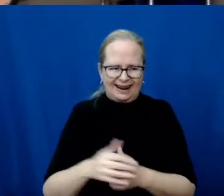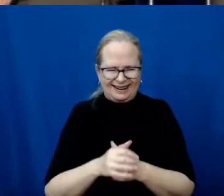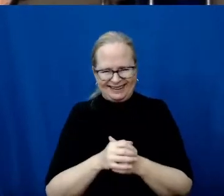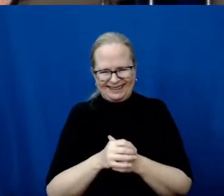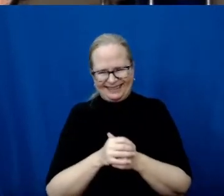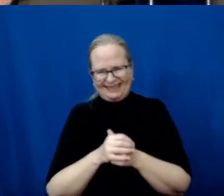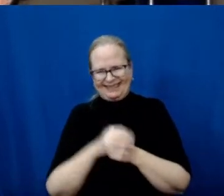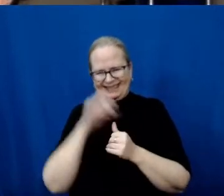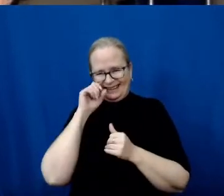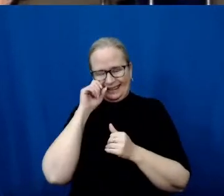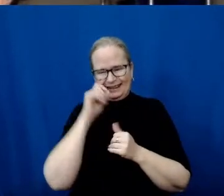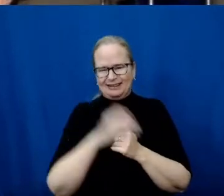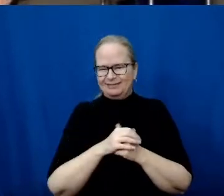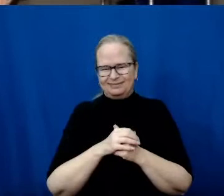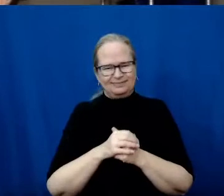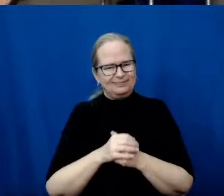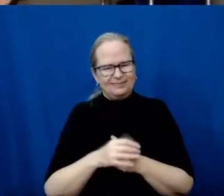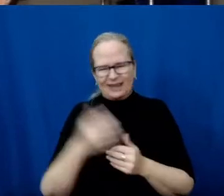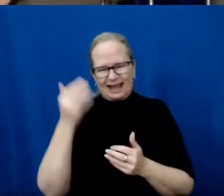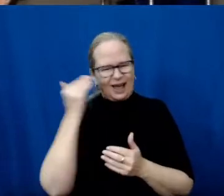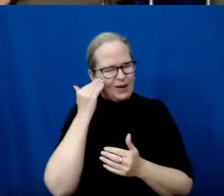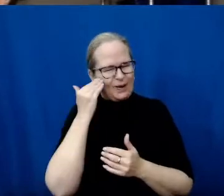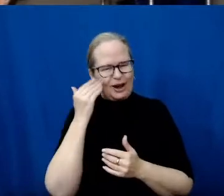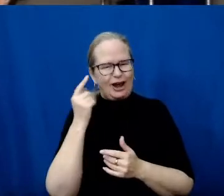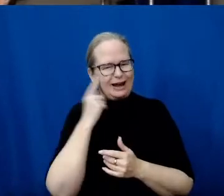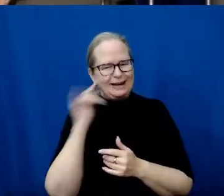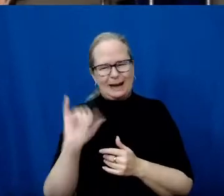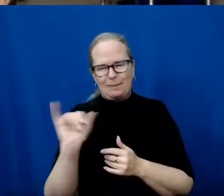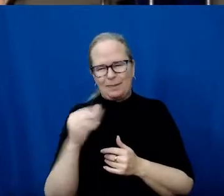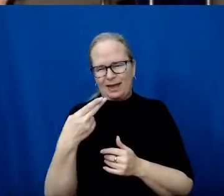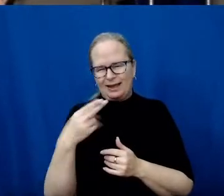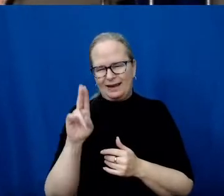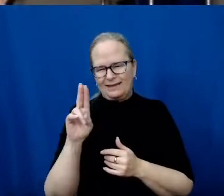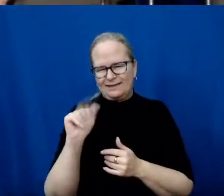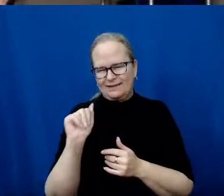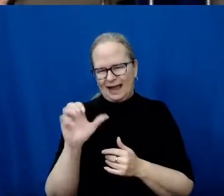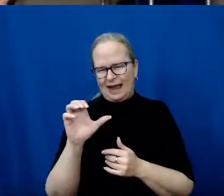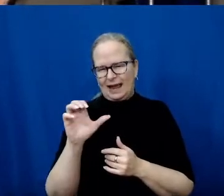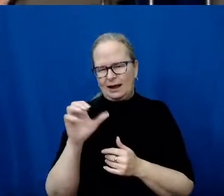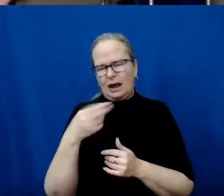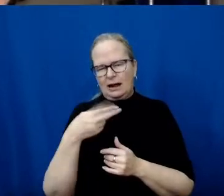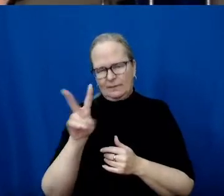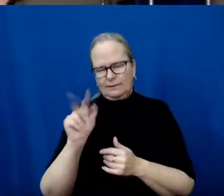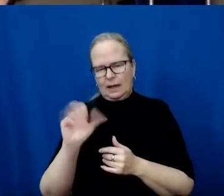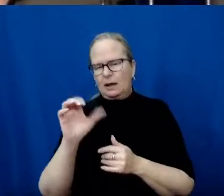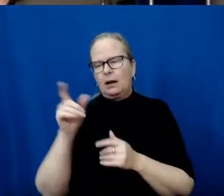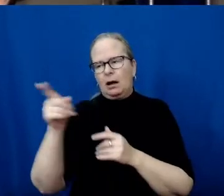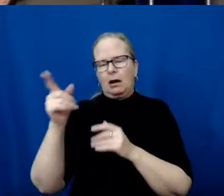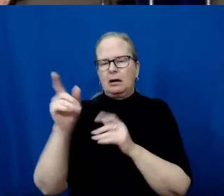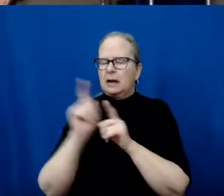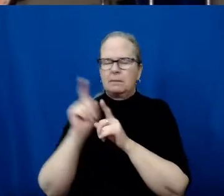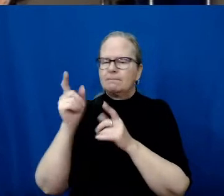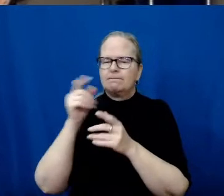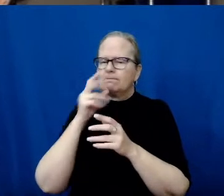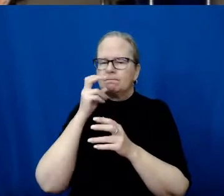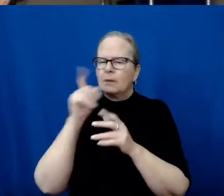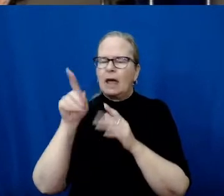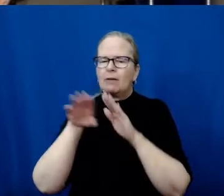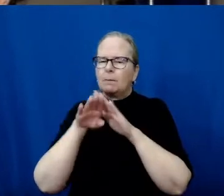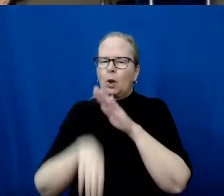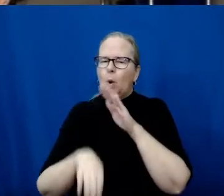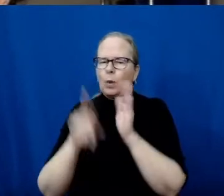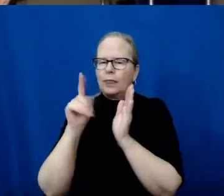My HVAC technicians have always told me to keep it below that 1,000 mark, what is in my furnace. But I can say that I did see David